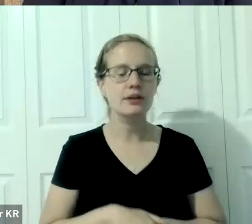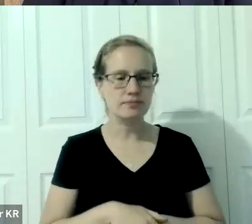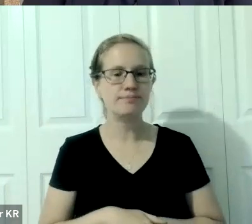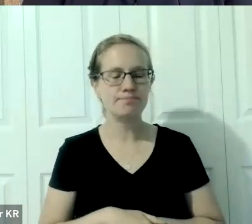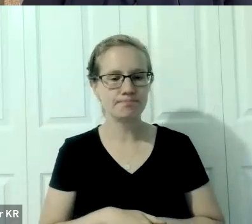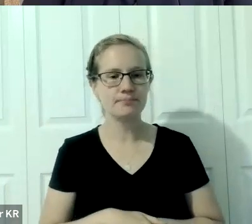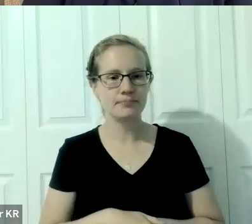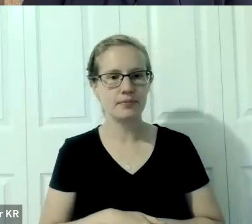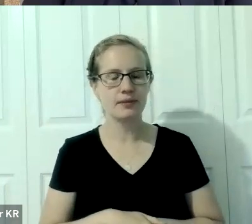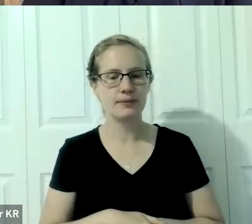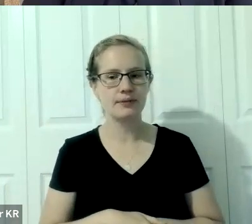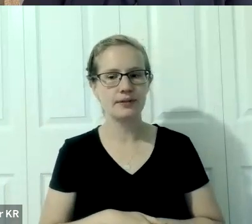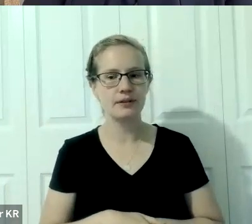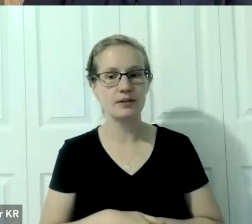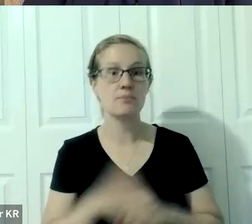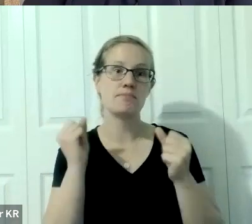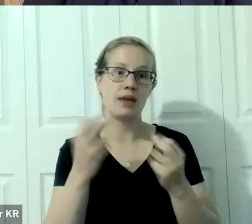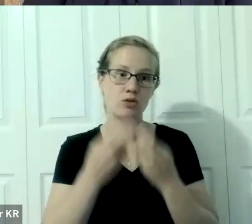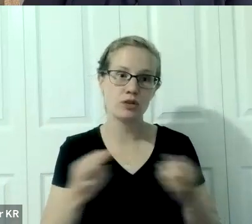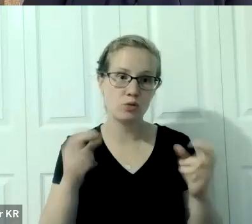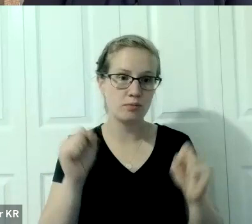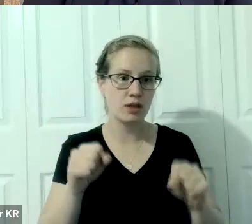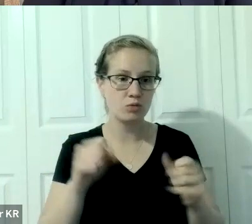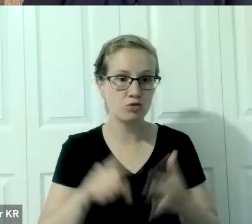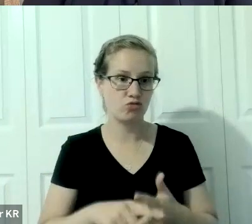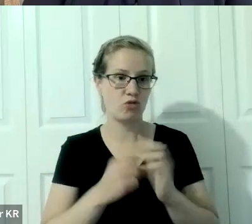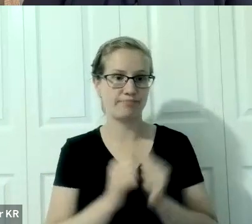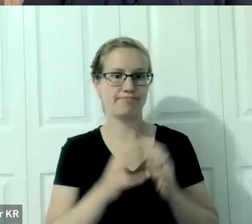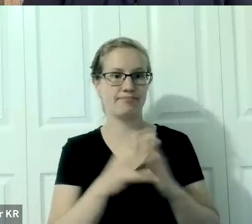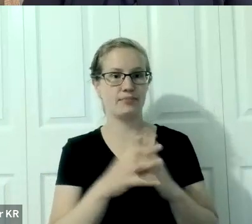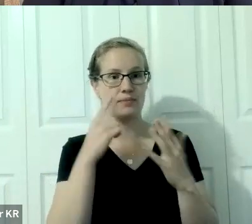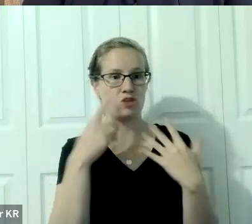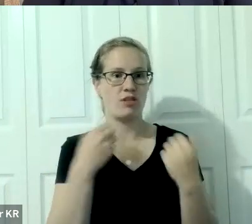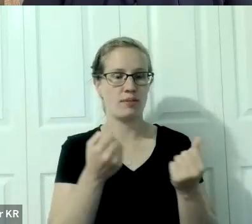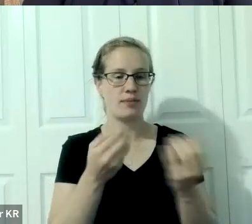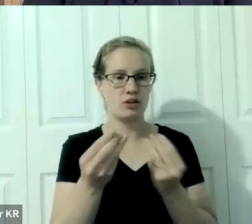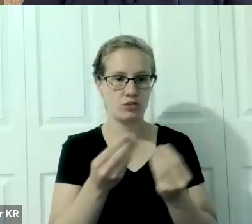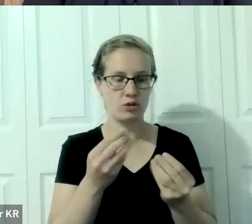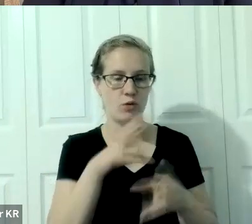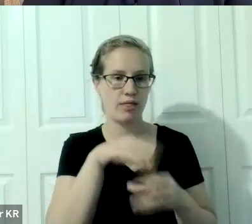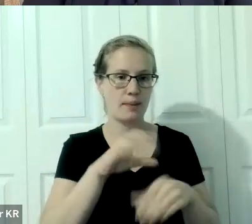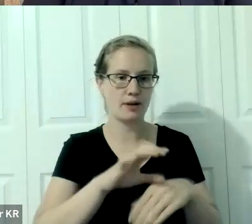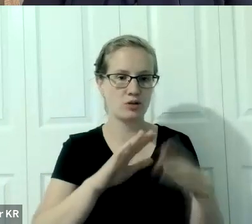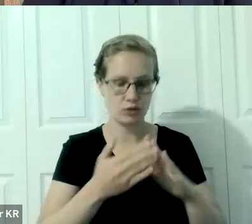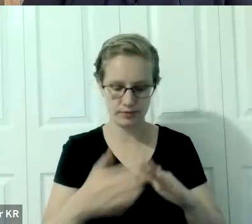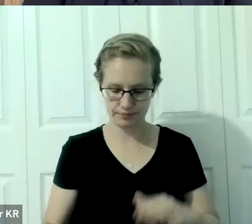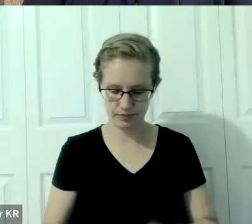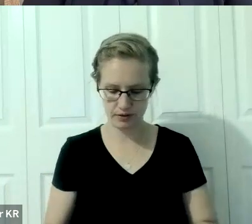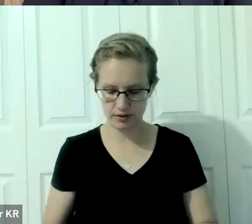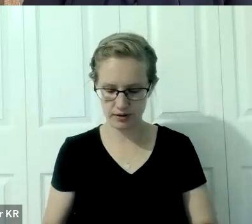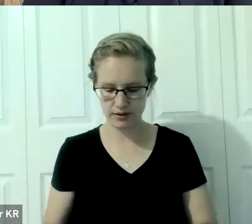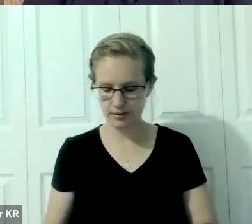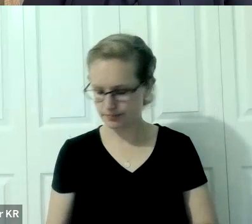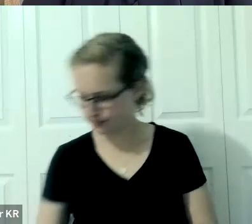of resources out there to start a mental health ministry within a parish community. That's certainly one thing I